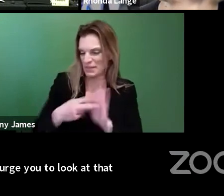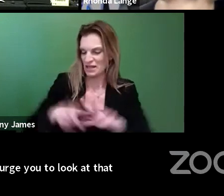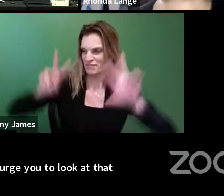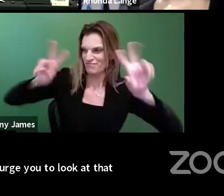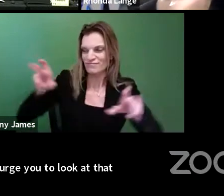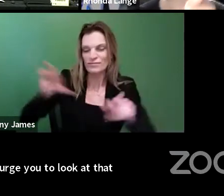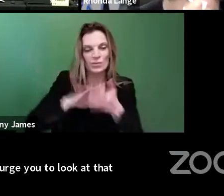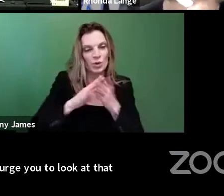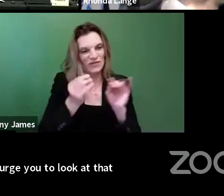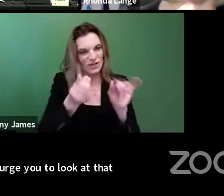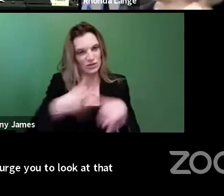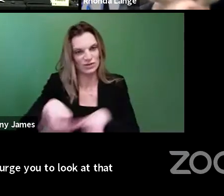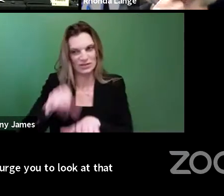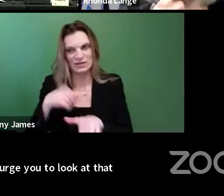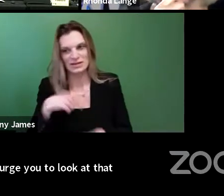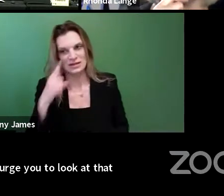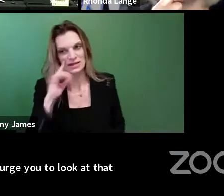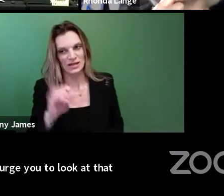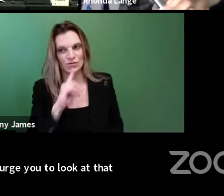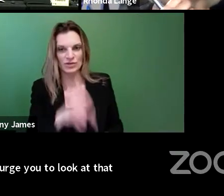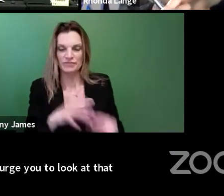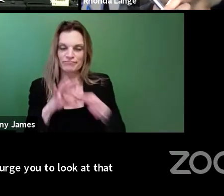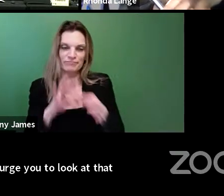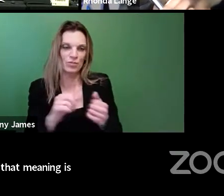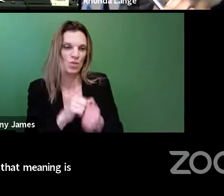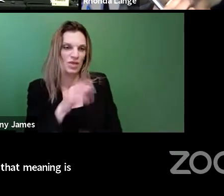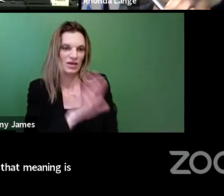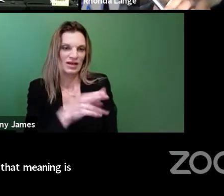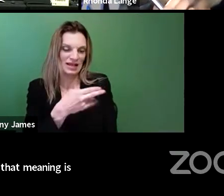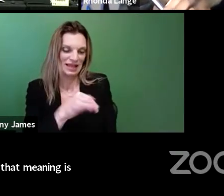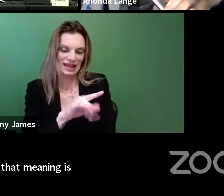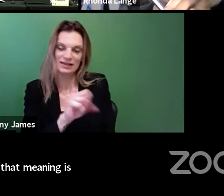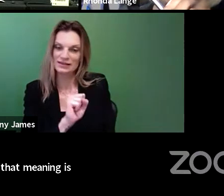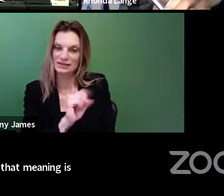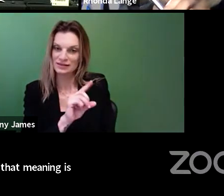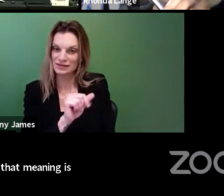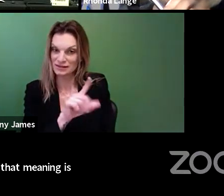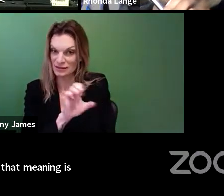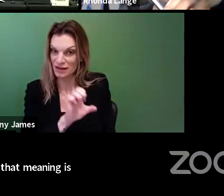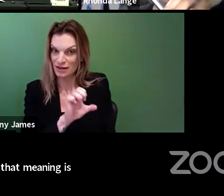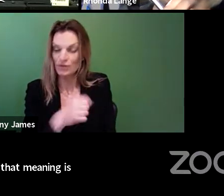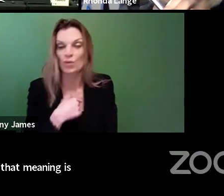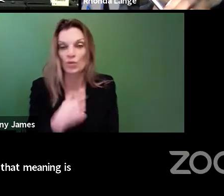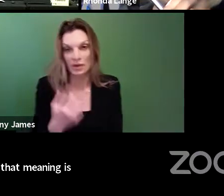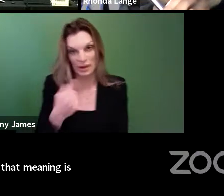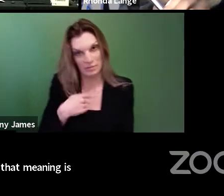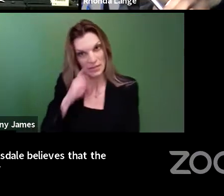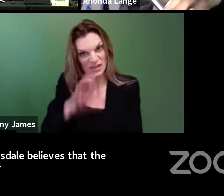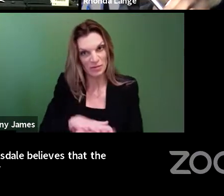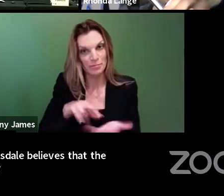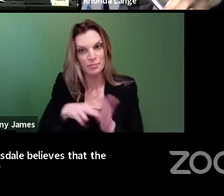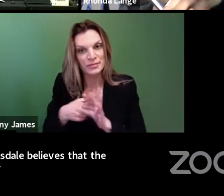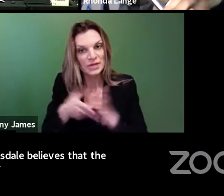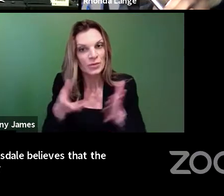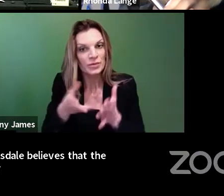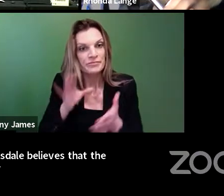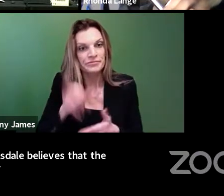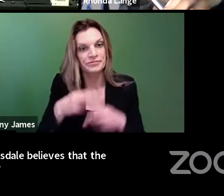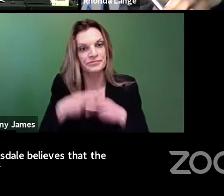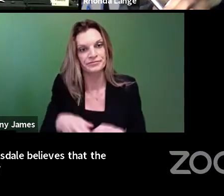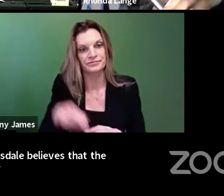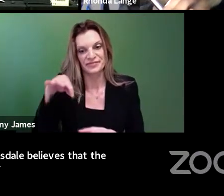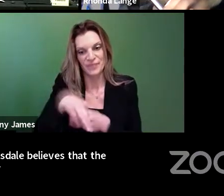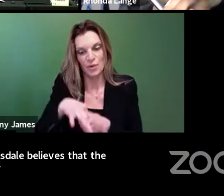meaning is far more in accord with what Hillsdale believes that the community of interest ought to resemble, namely the borders